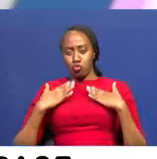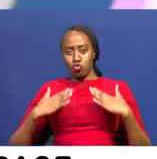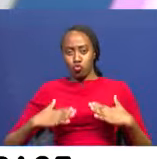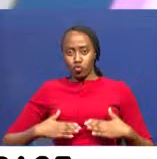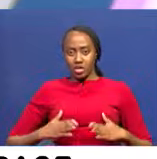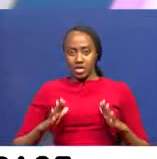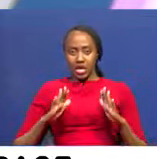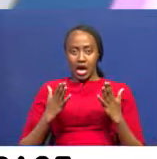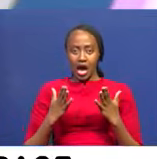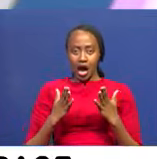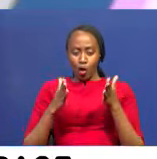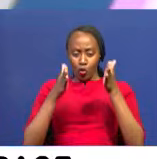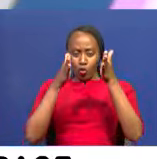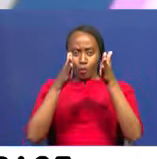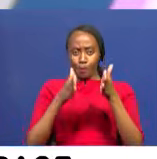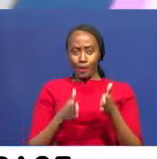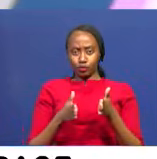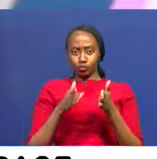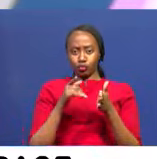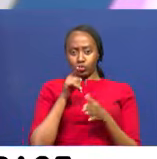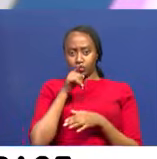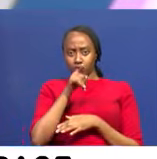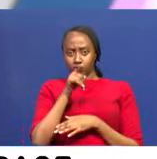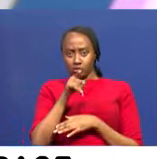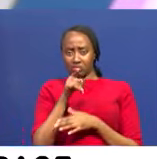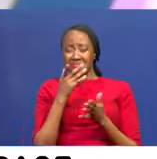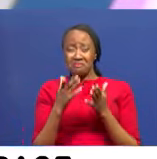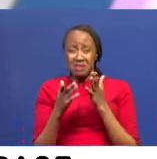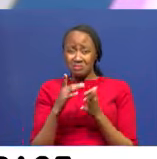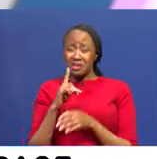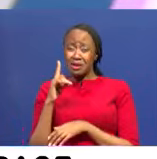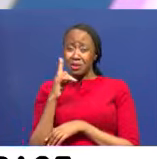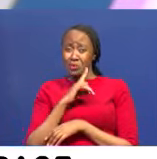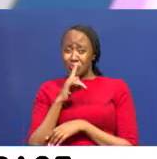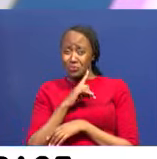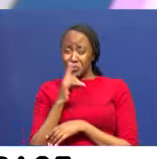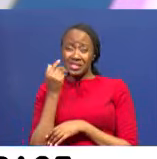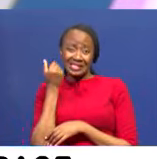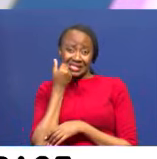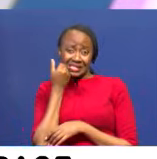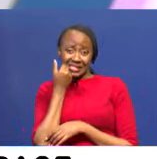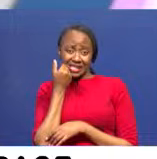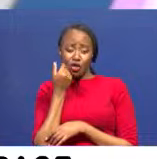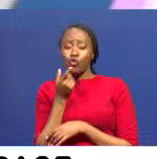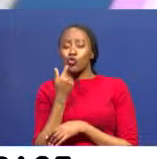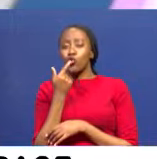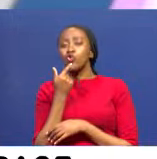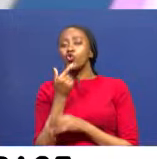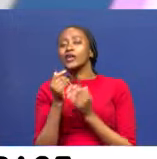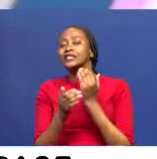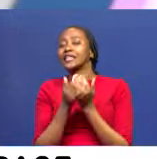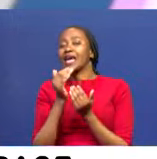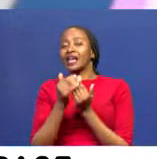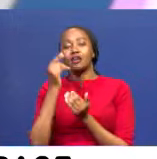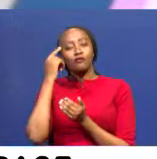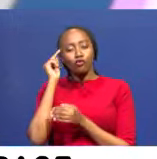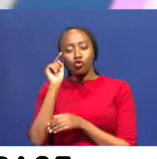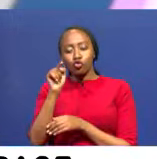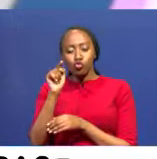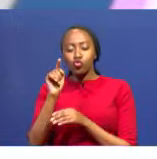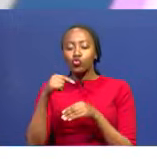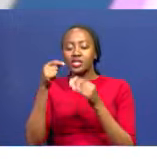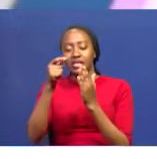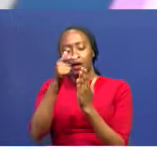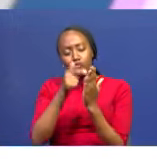important to know who is this who's handling, especially if you're on chronic medication, who is this who's handling this aspect. So what we're doing